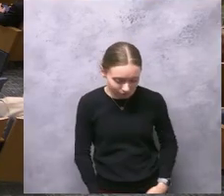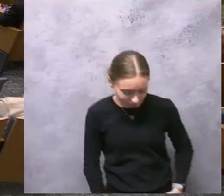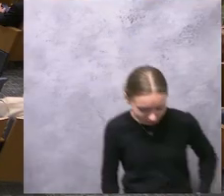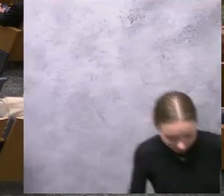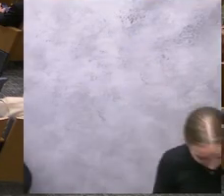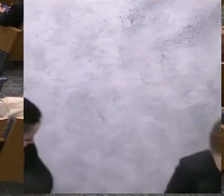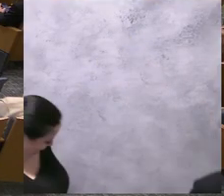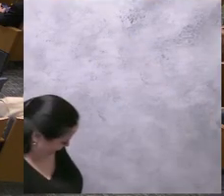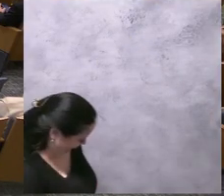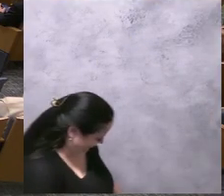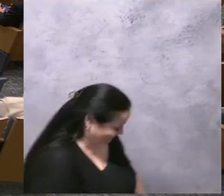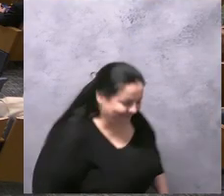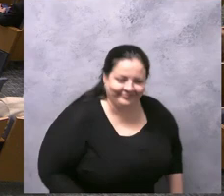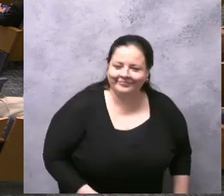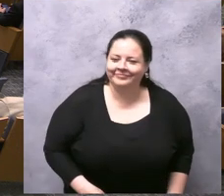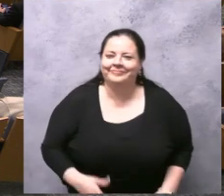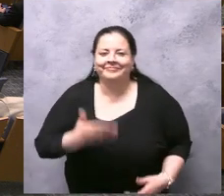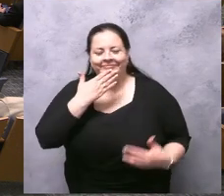Thank you. Todd?